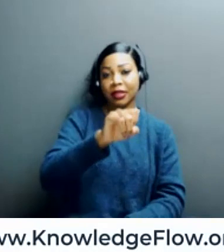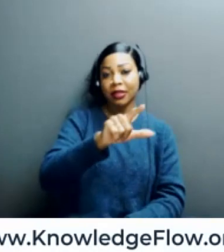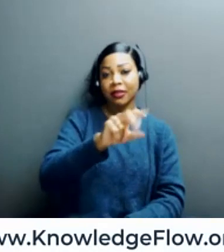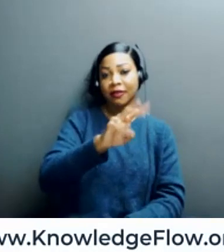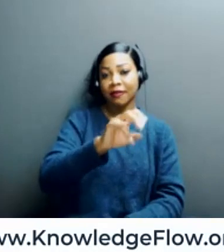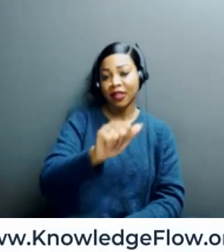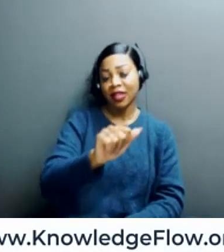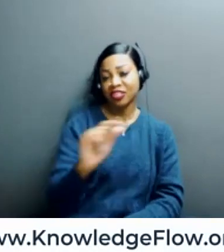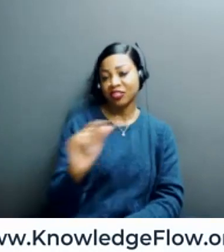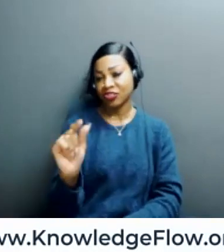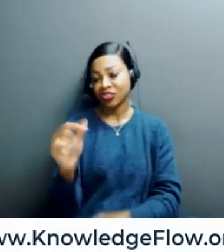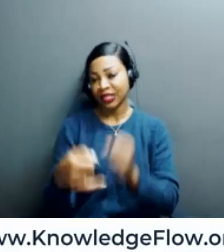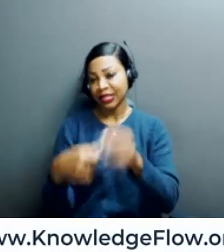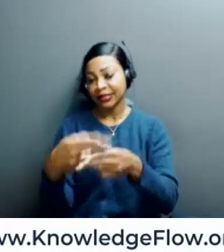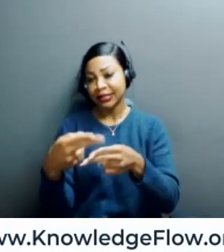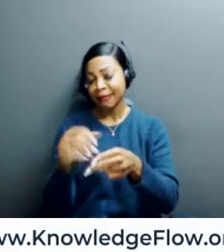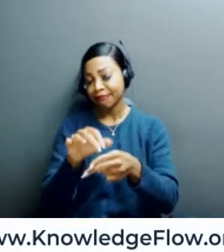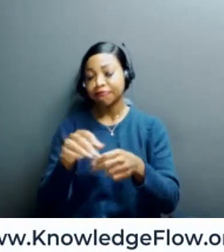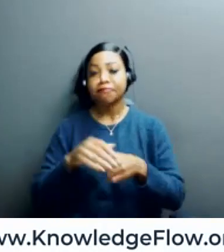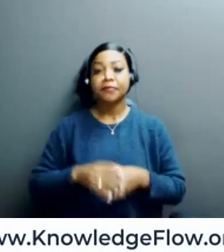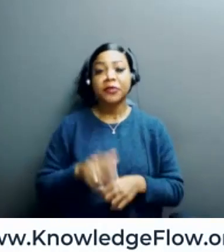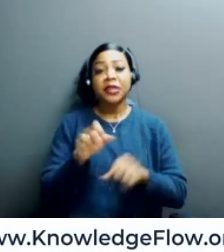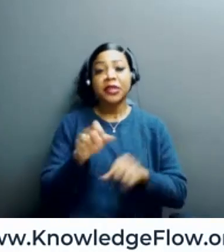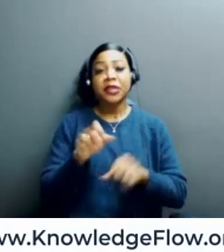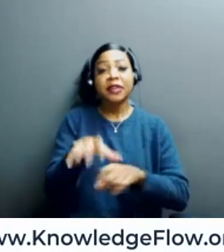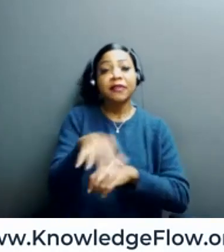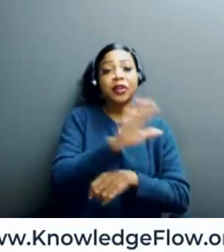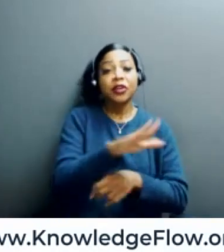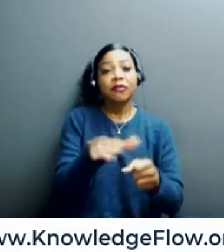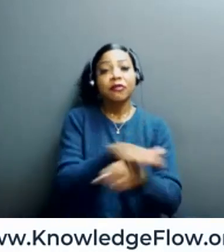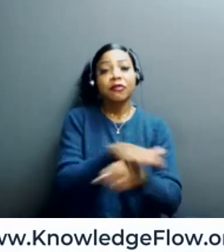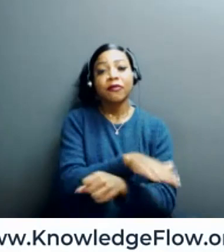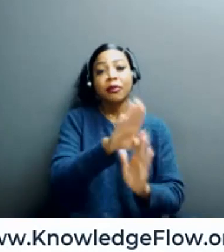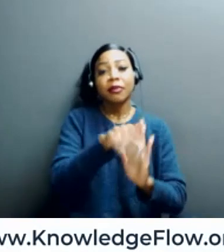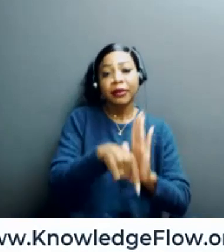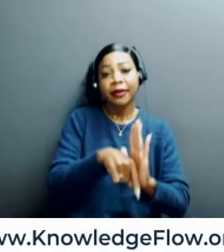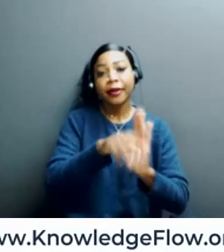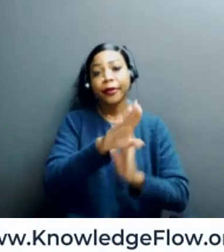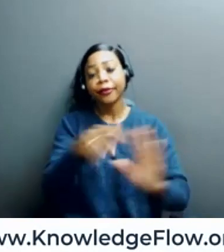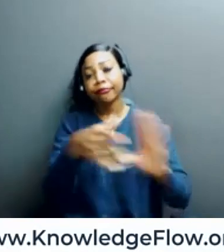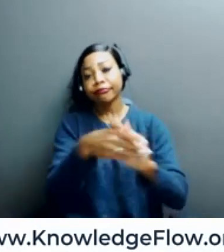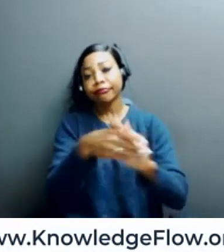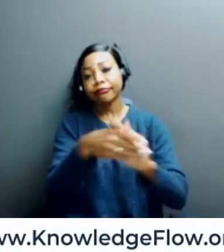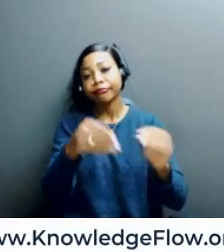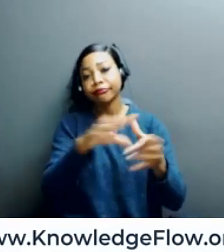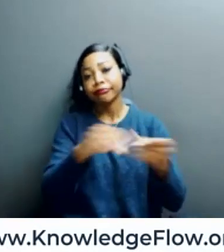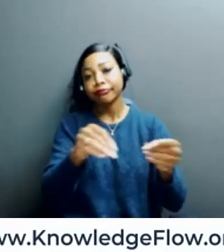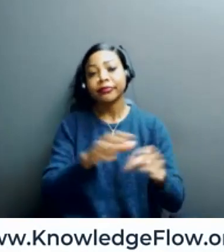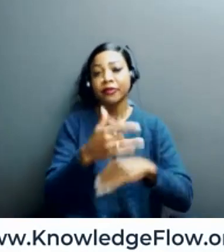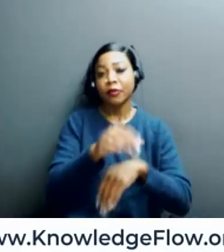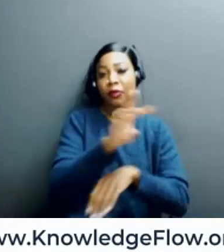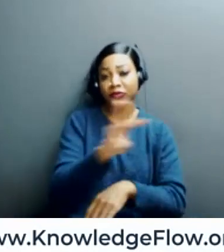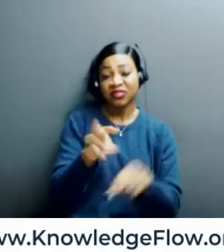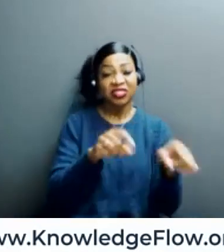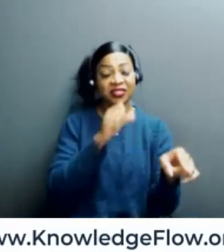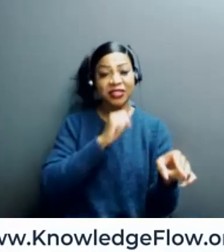on our website if you go to women's cybersecuritiesociety.org forward slash blog to read her story she's a 101 year